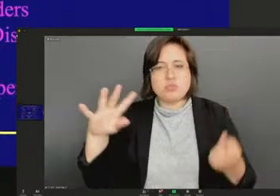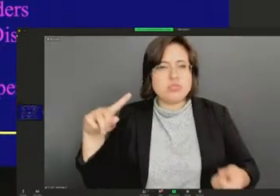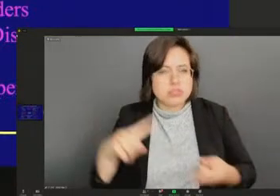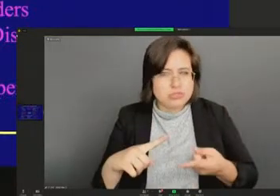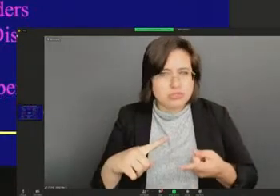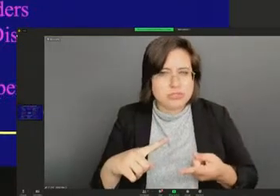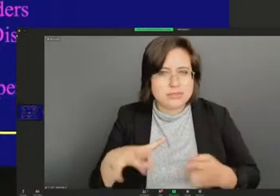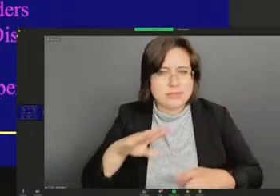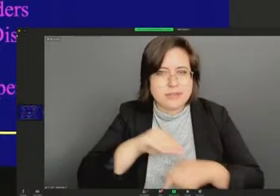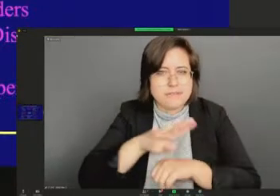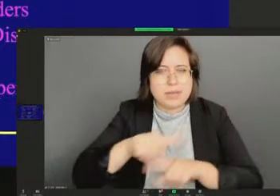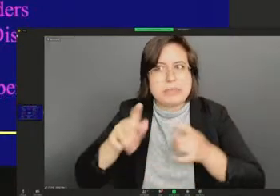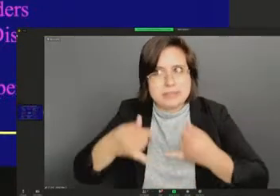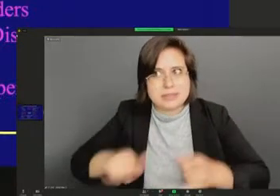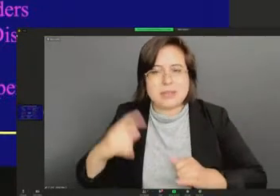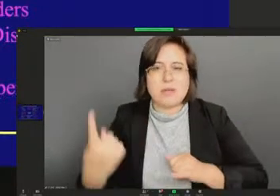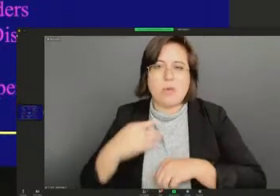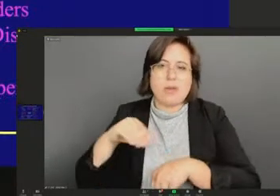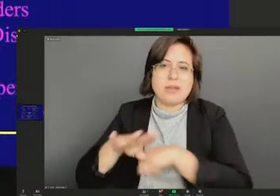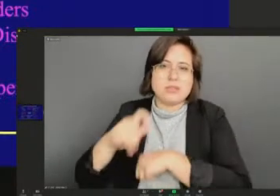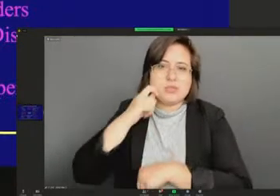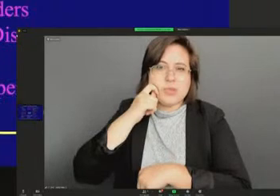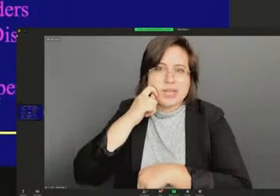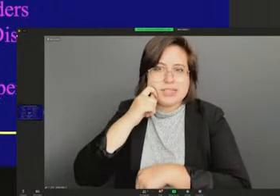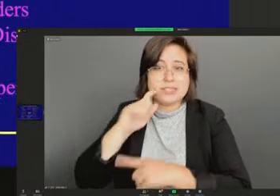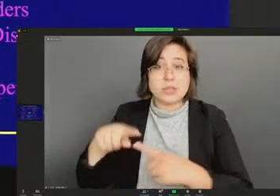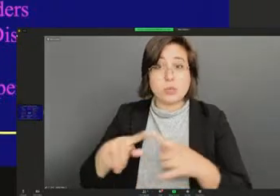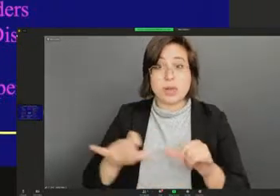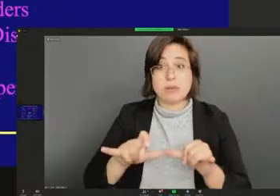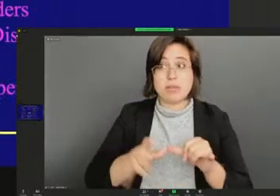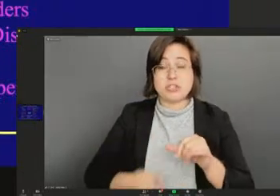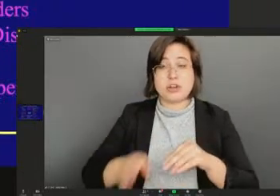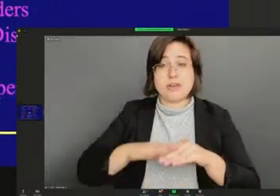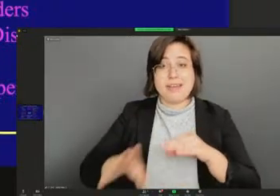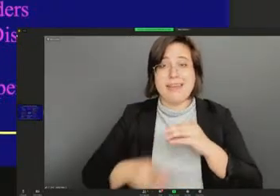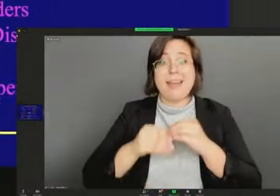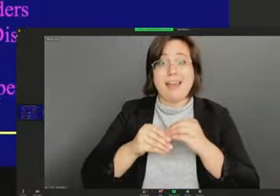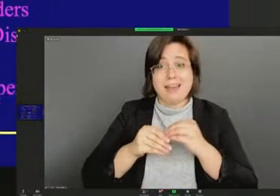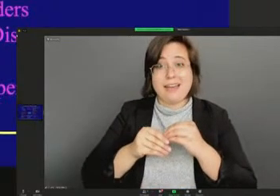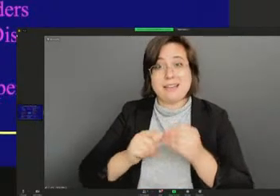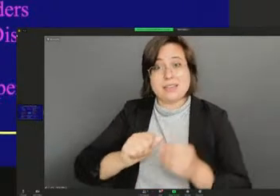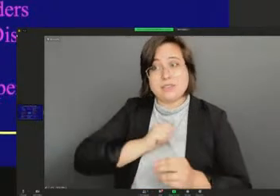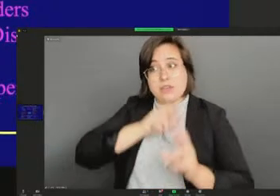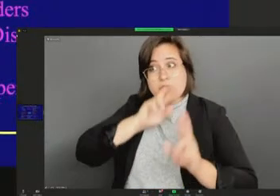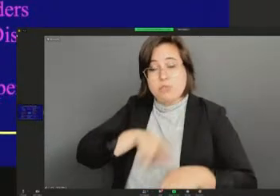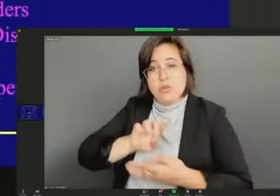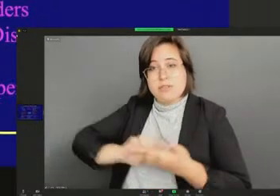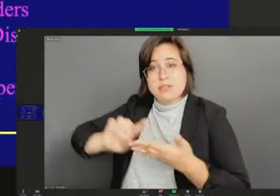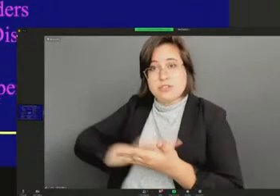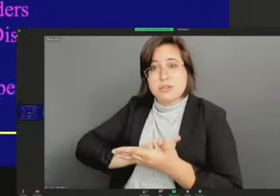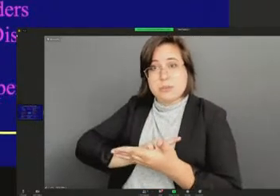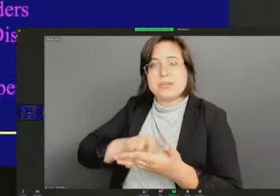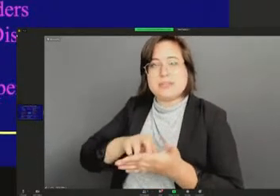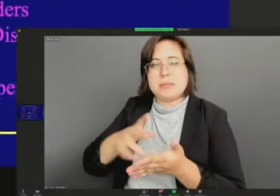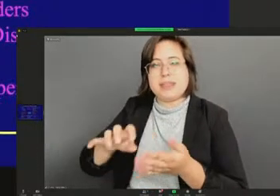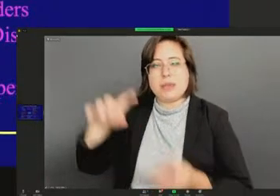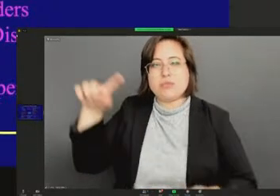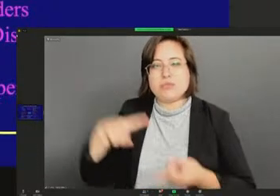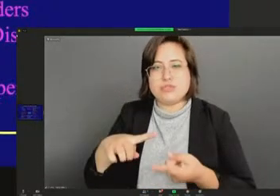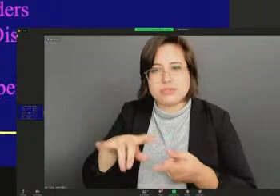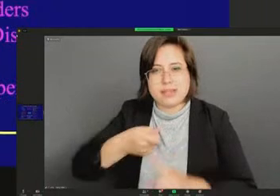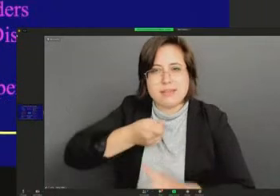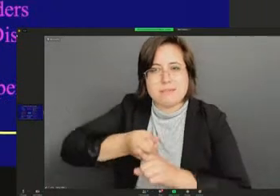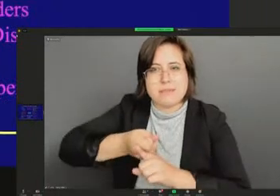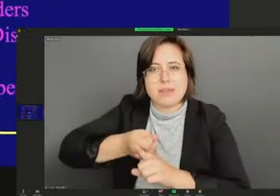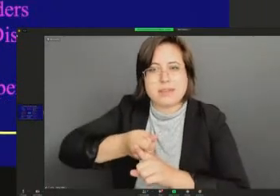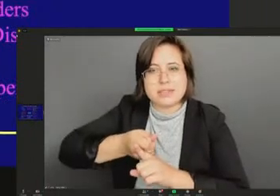residual effect of race. When you add a measure of self-reported discrimination, you further reduce the impact